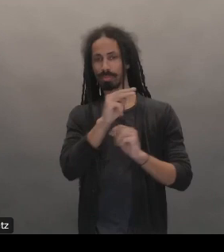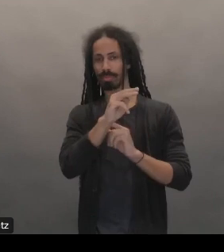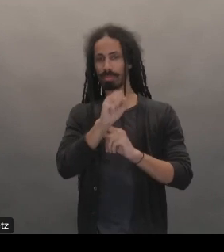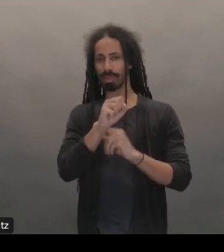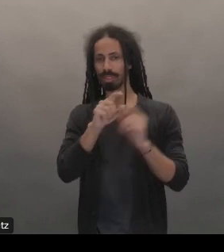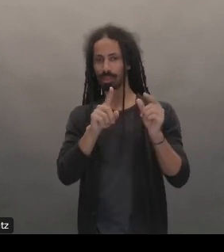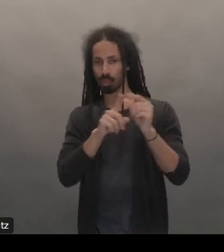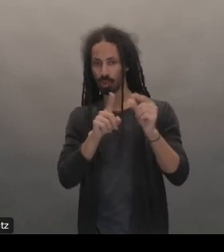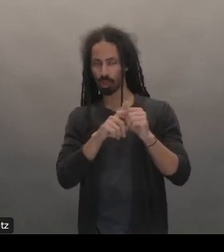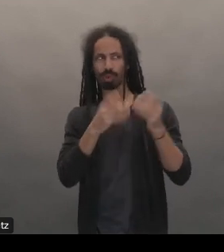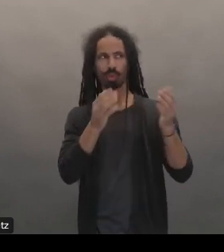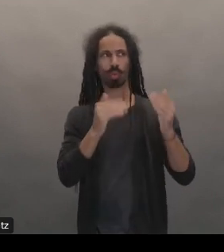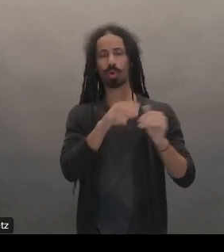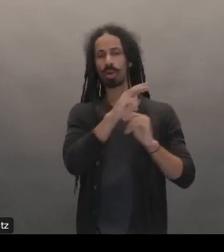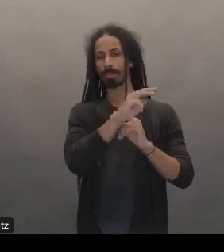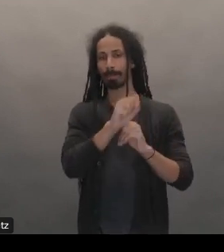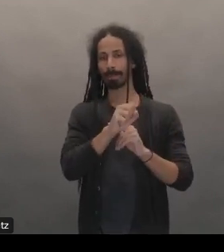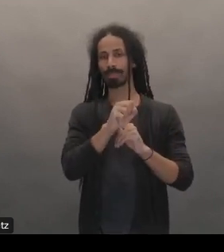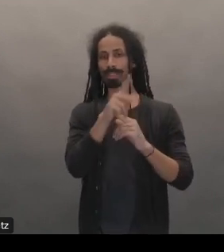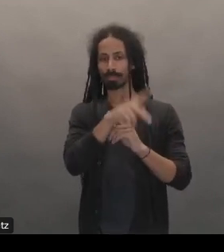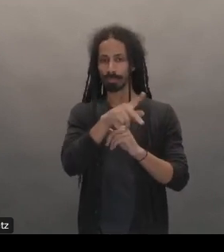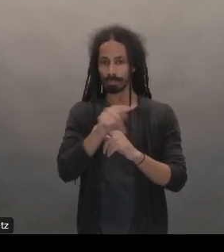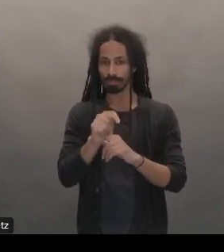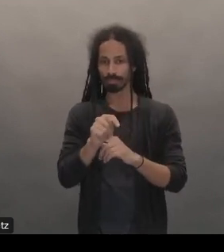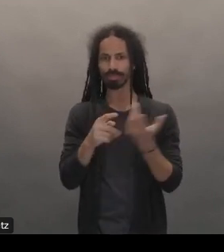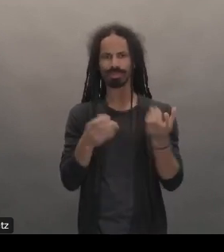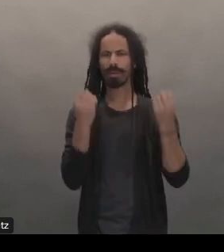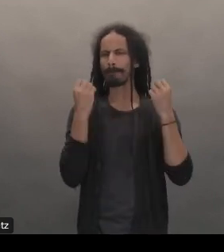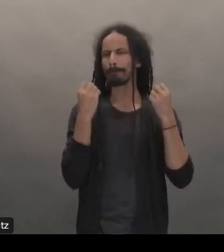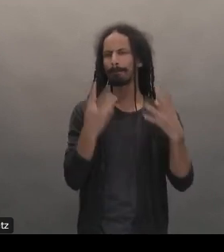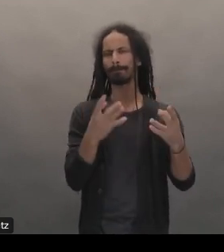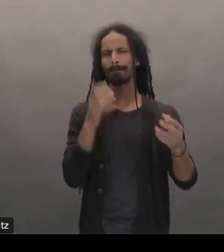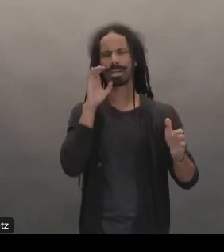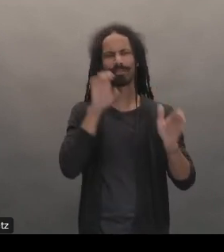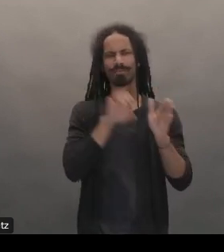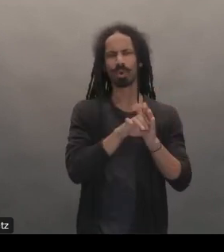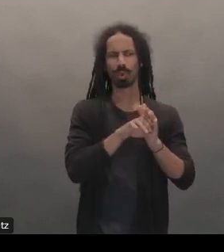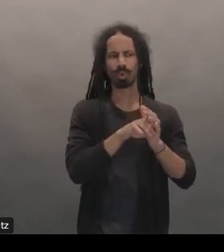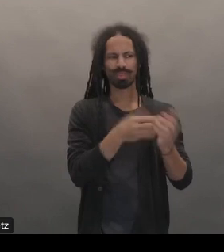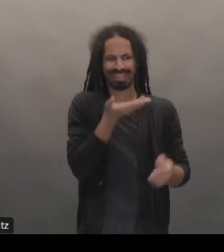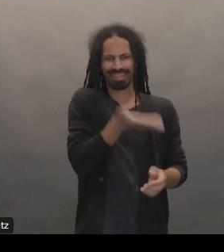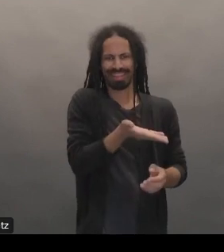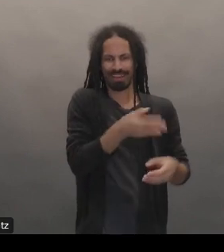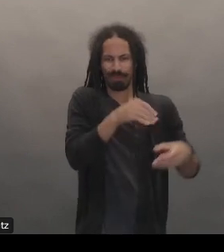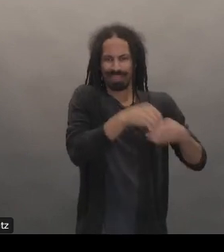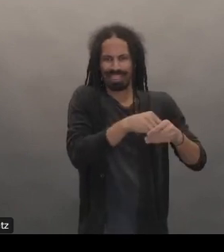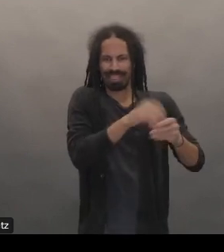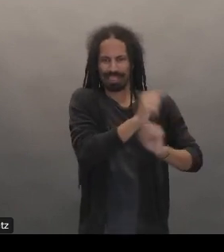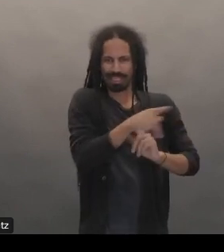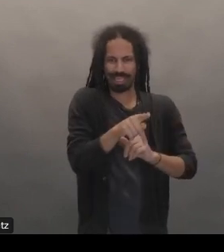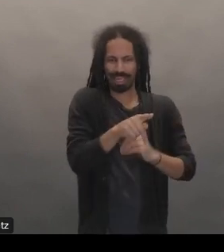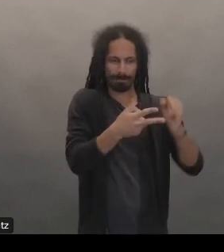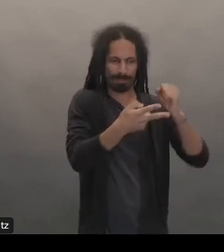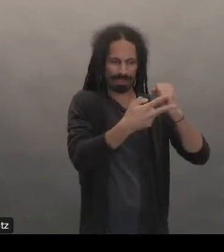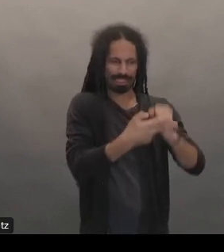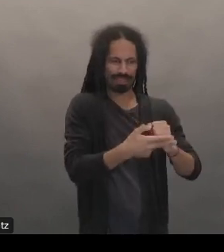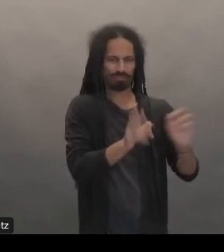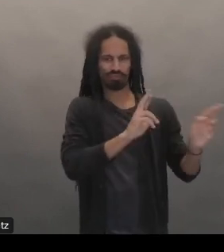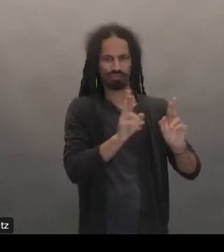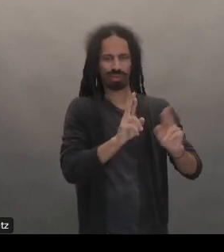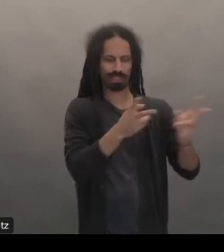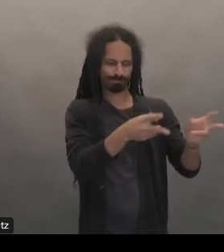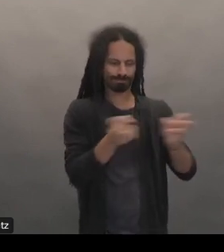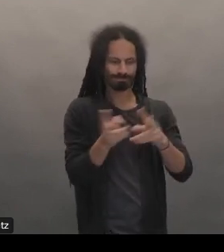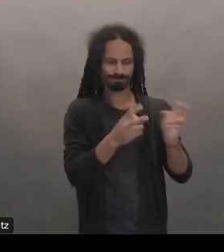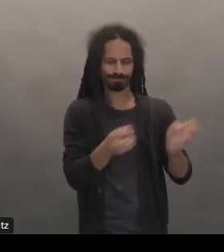Microsoft PowerPoint. Like they have a lot of images already saved and ready to use within them.